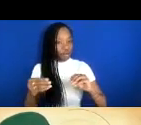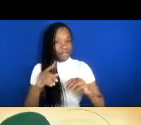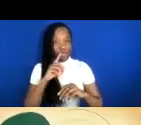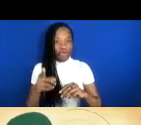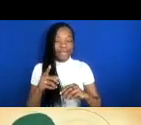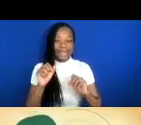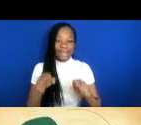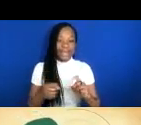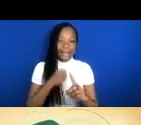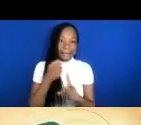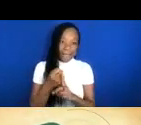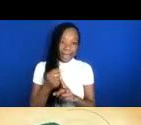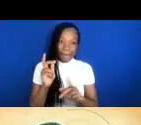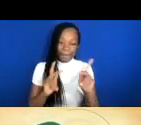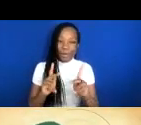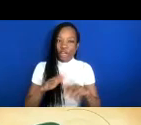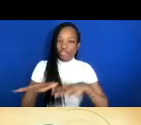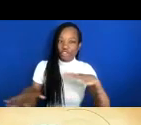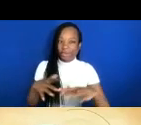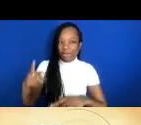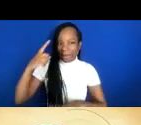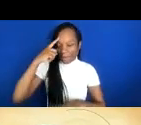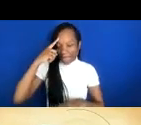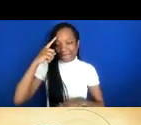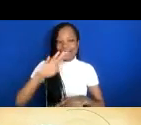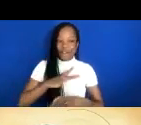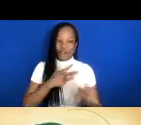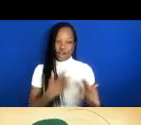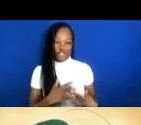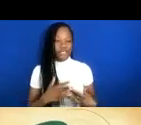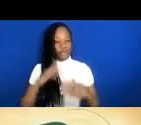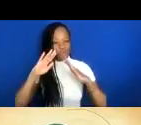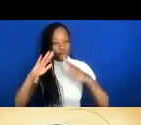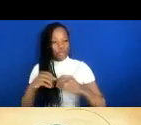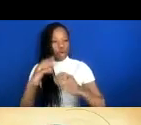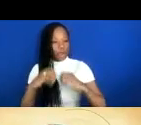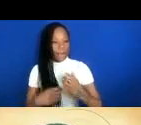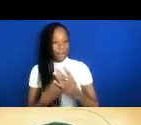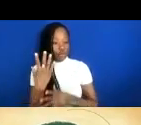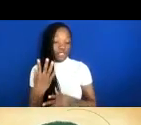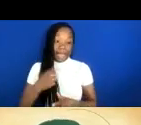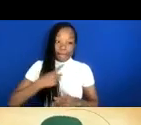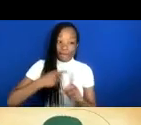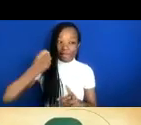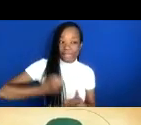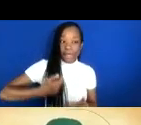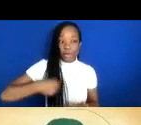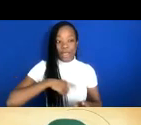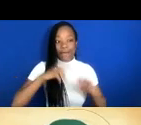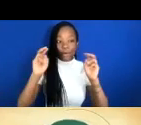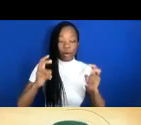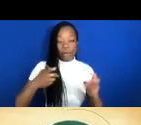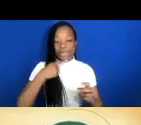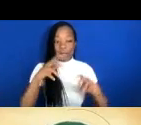abolition. Also, I'm from the South, and again, and we talk about telling the truth and shaming the devil. Here, the devil is the